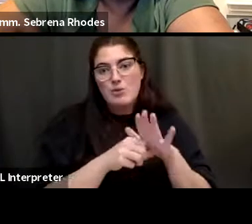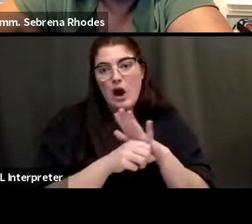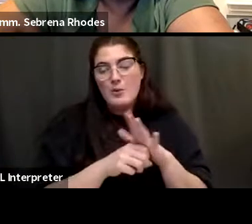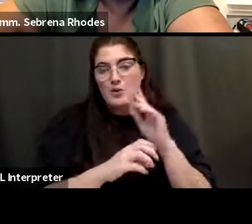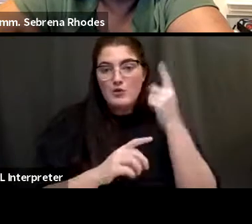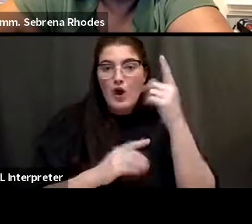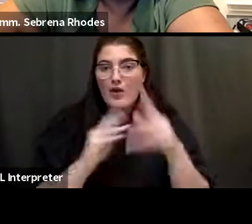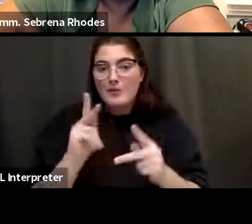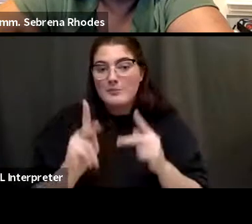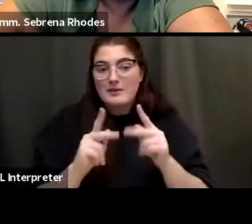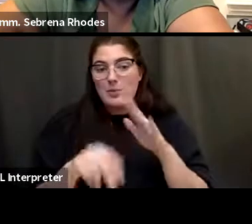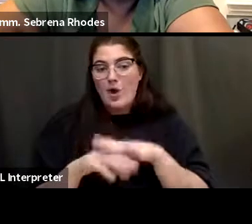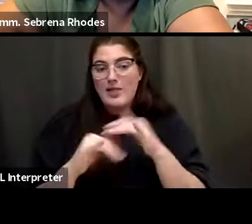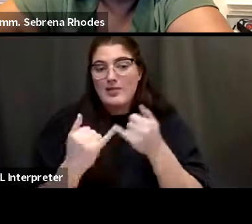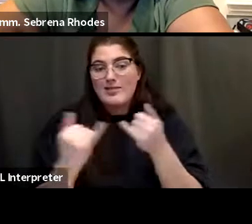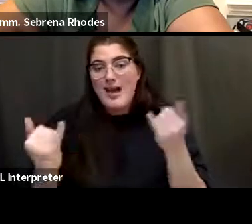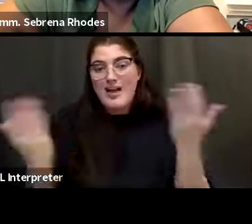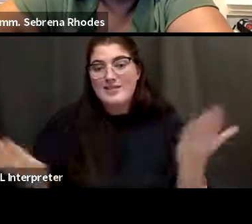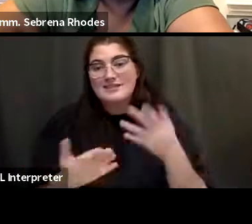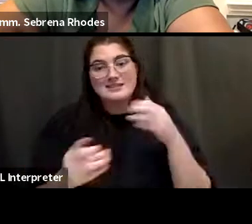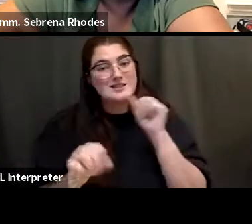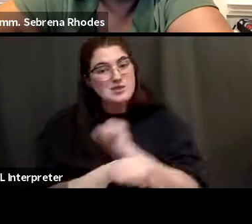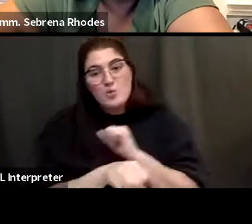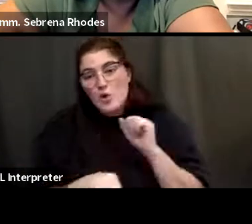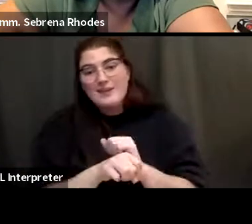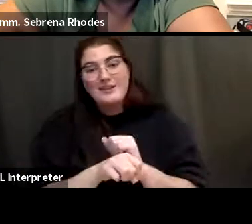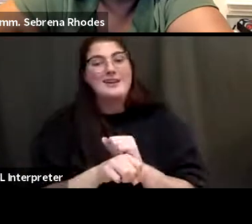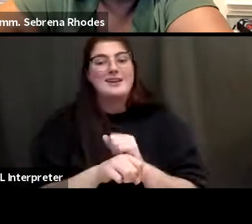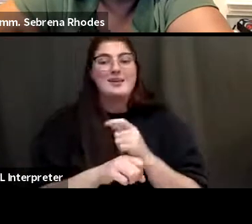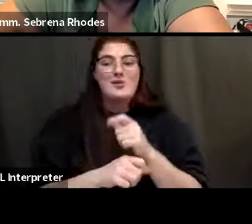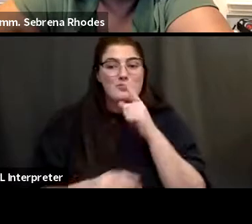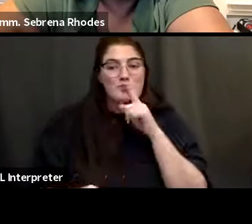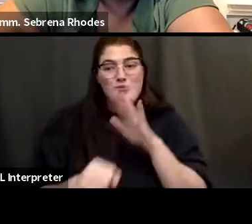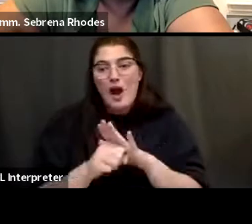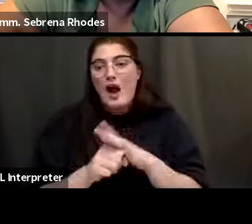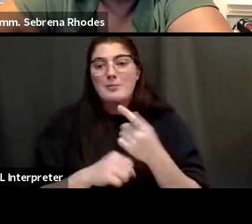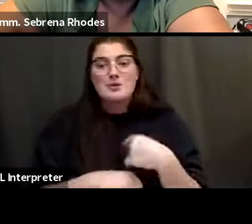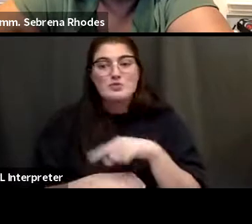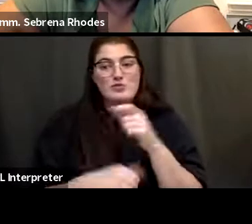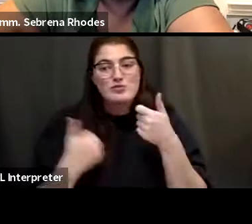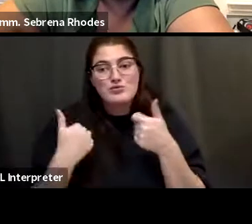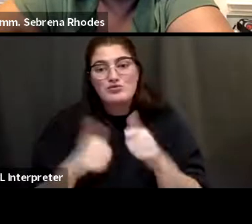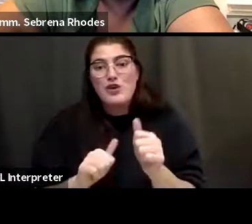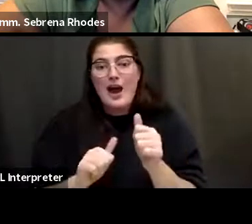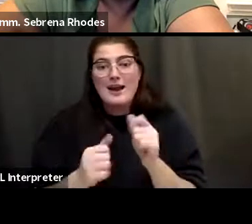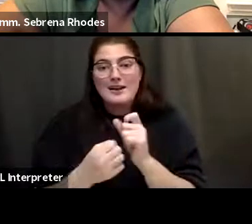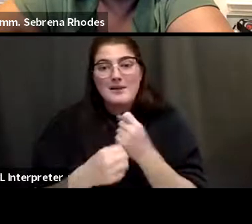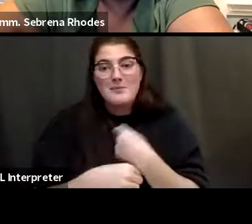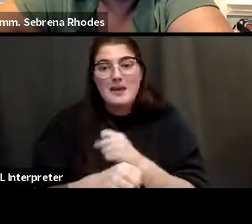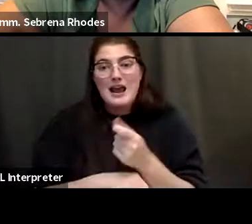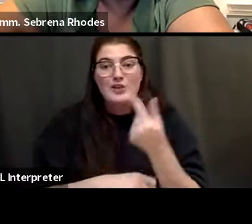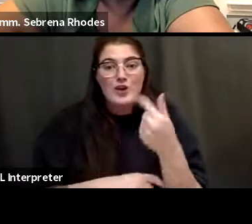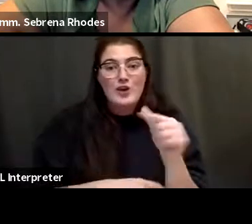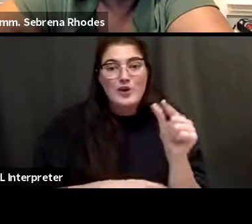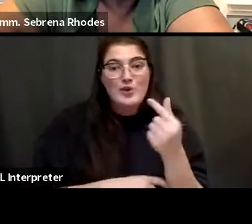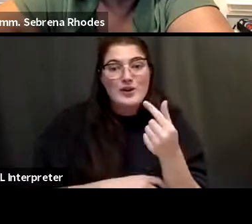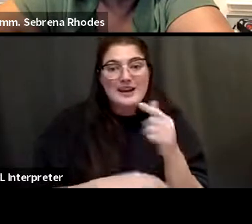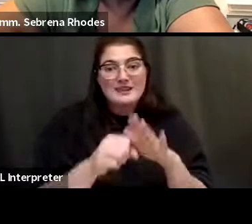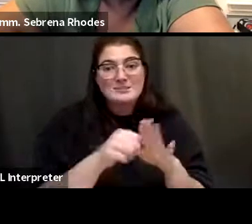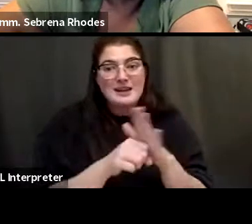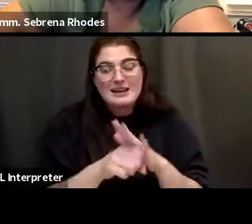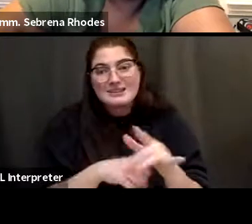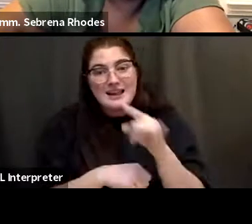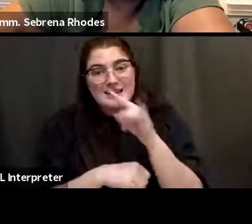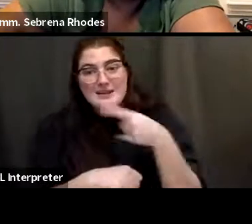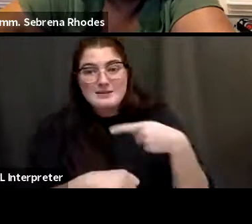line, this is being worked as promised, that we would try to turn these green space into maybe dog park, kids park, some kind